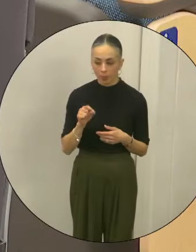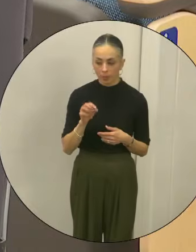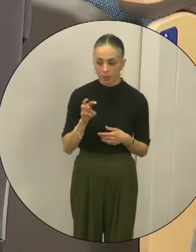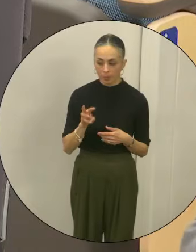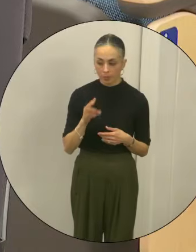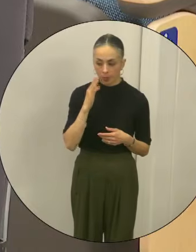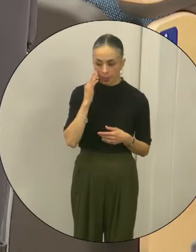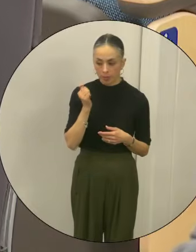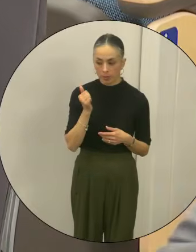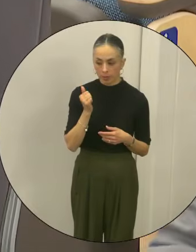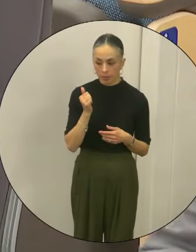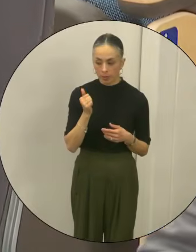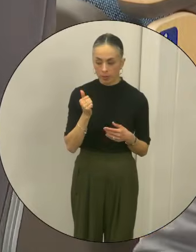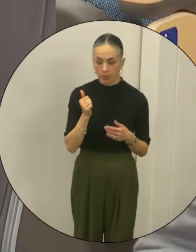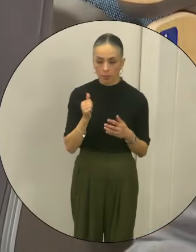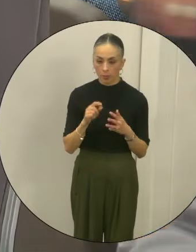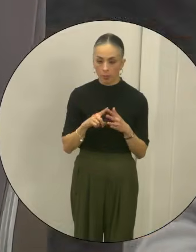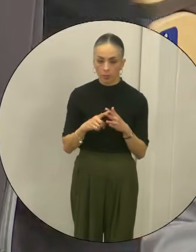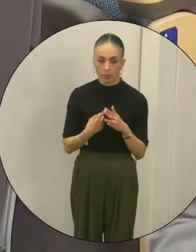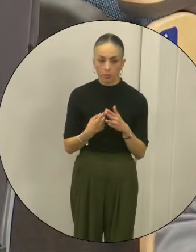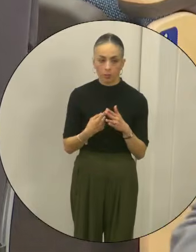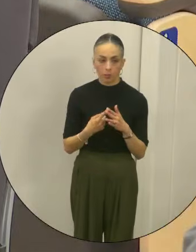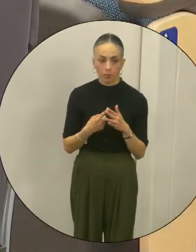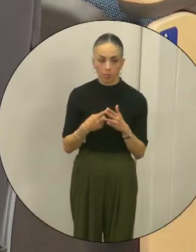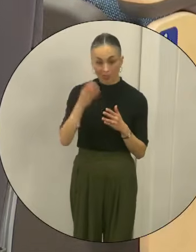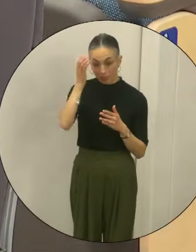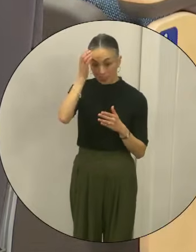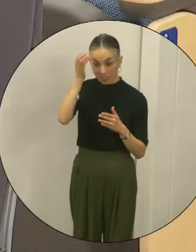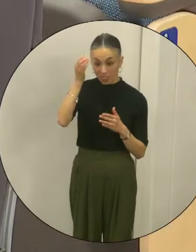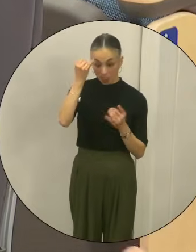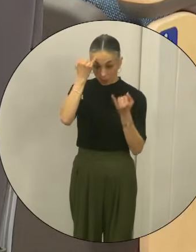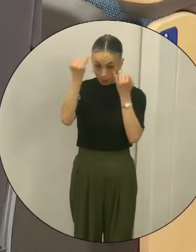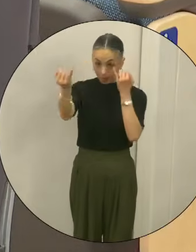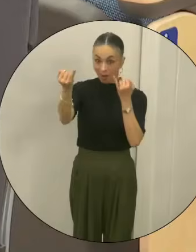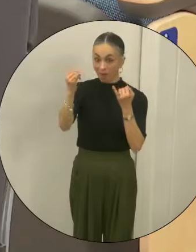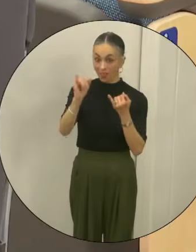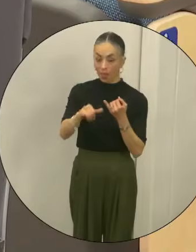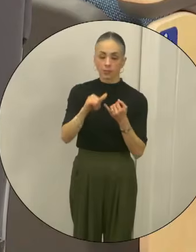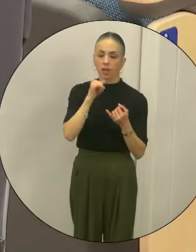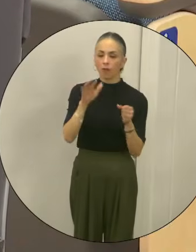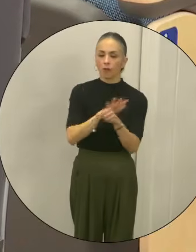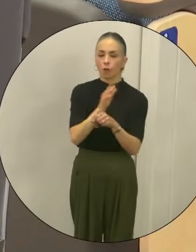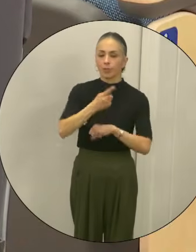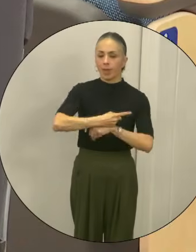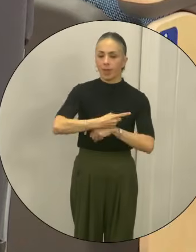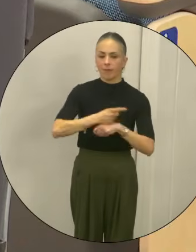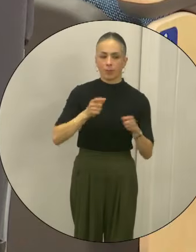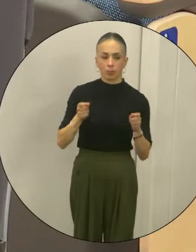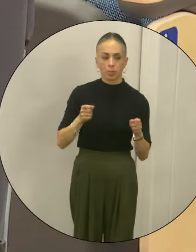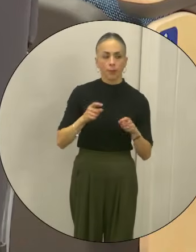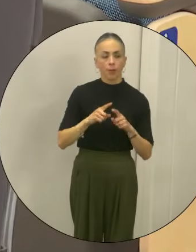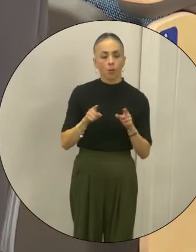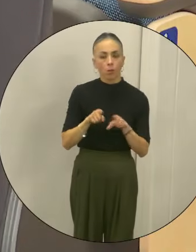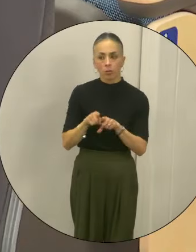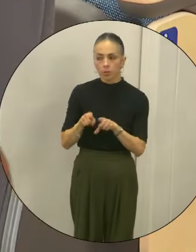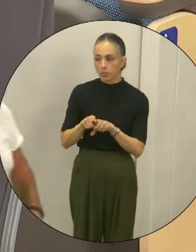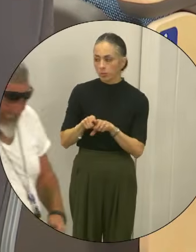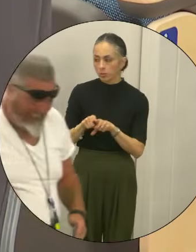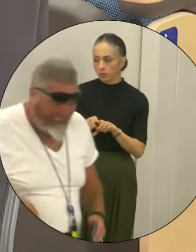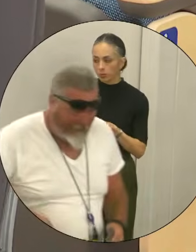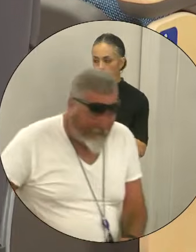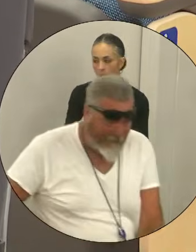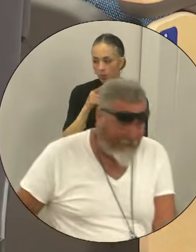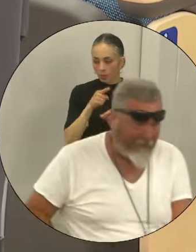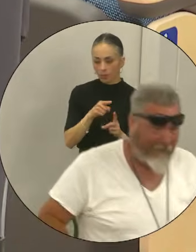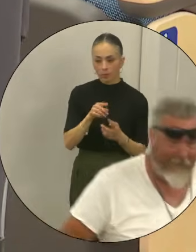because the original conceptualization of that was that it was not for a full day administration, and but it was also inclusive of and targeted towards